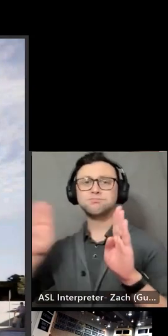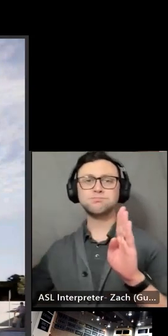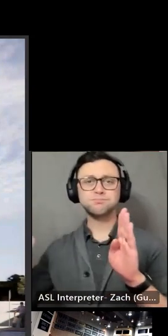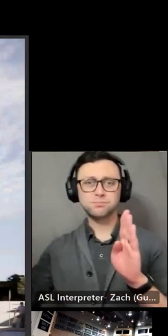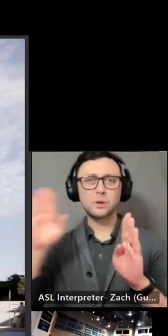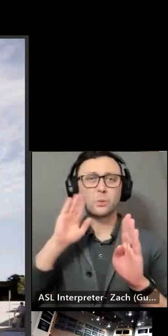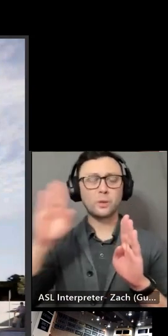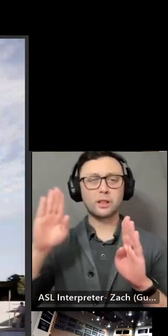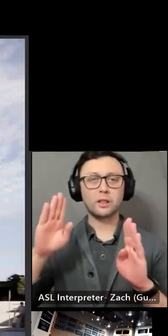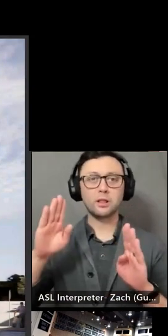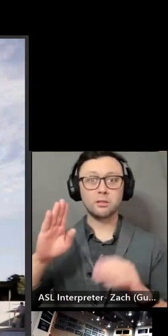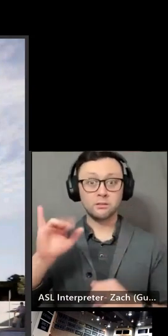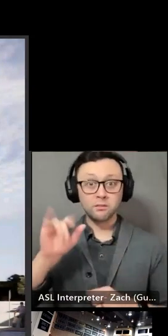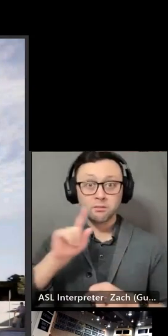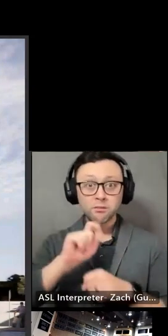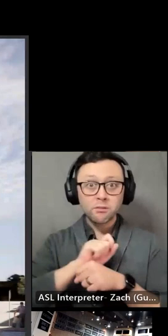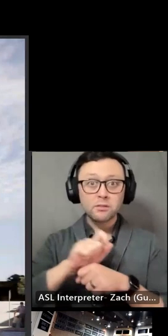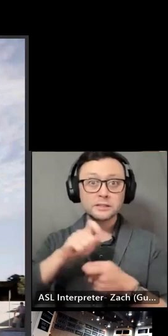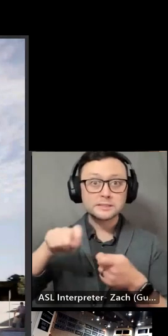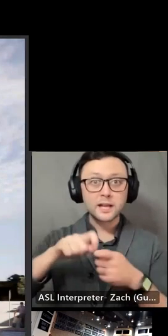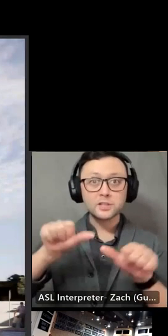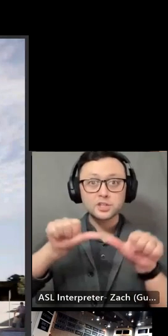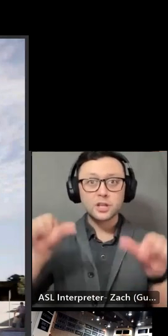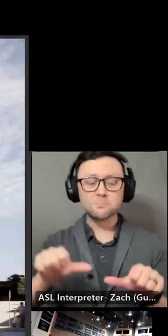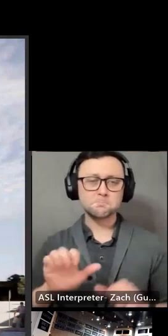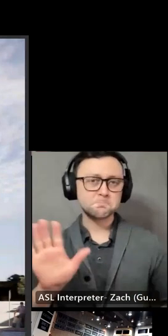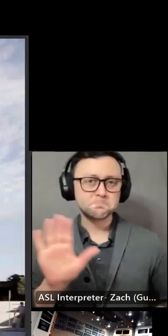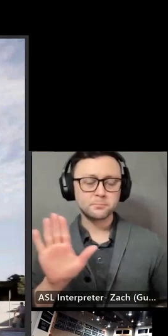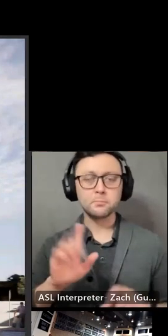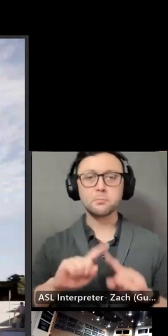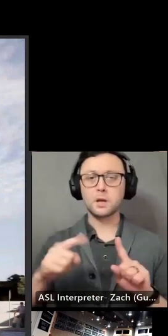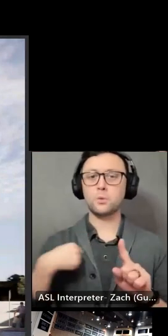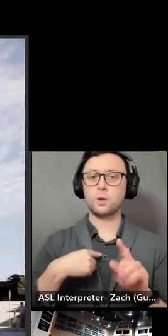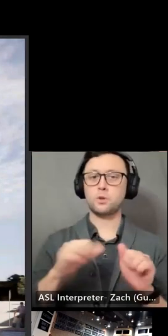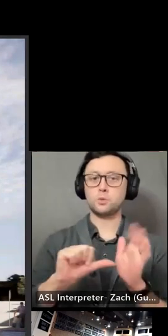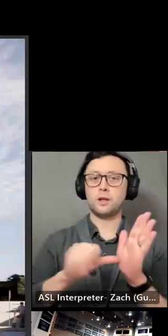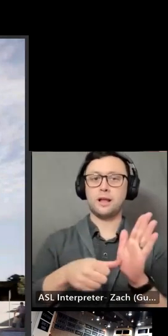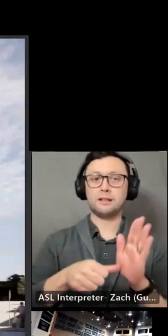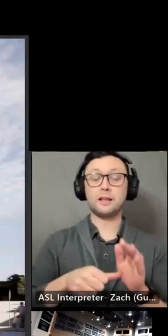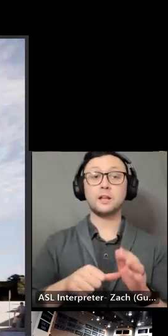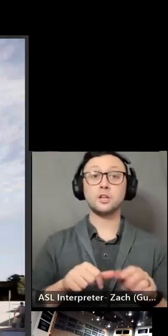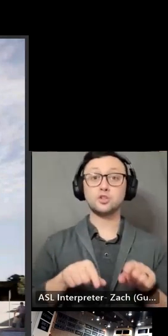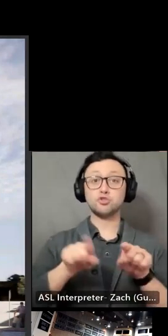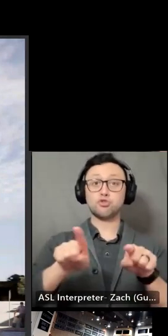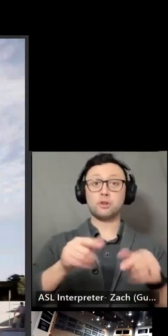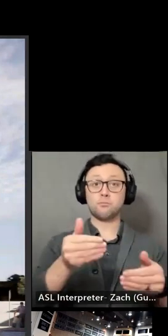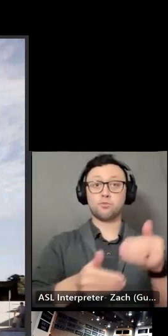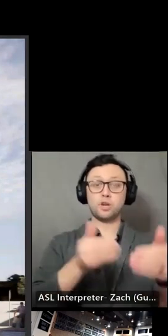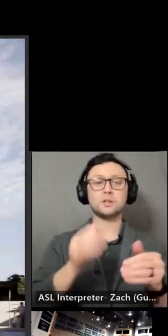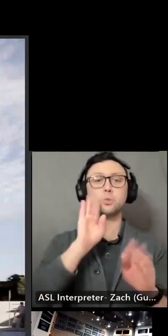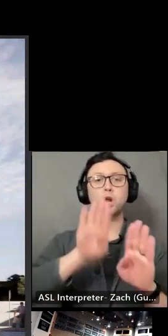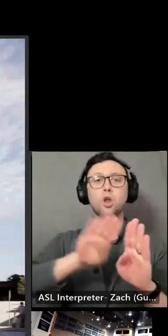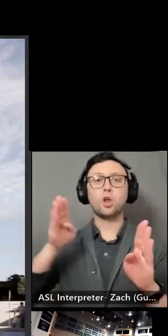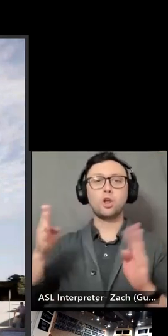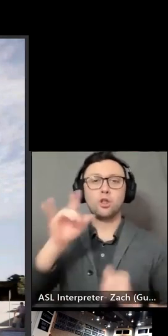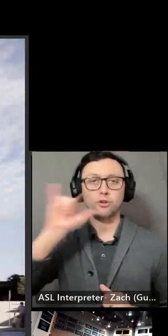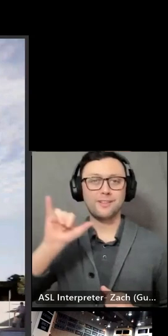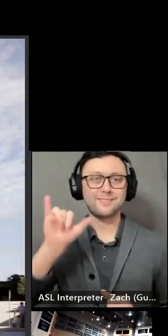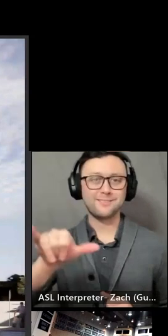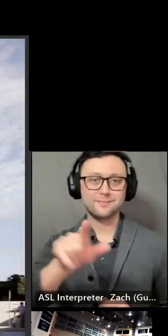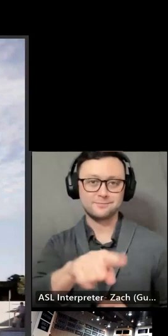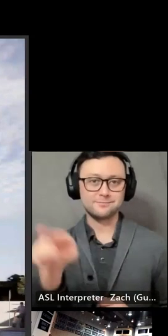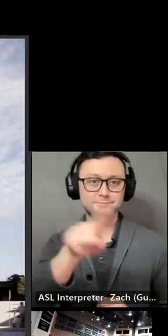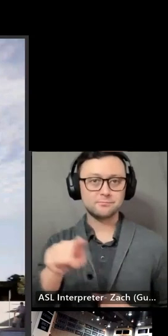is, you know, what the shape of that development would look like, but we just wanted to highlight with these mappings that, you know, there would not only be